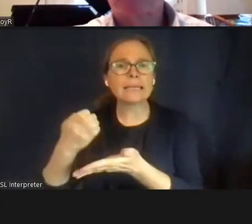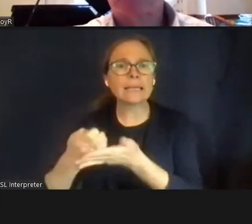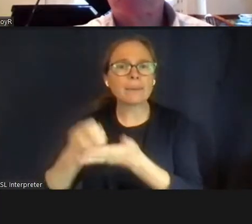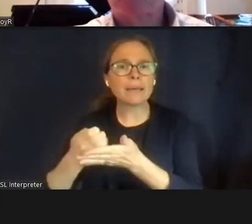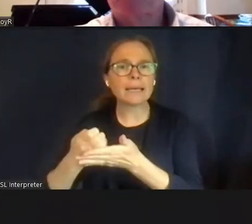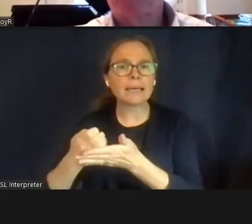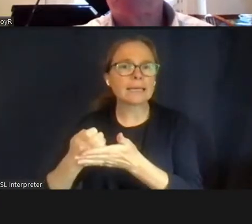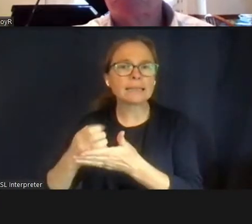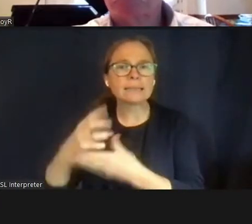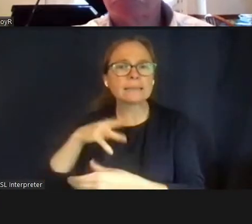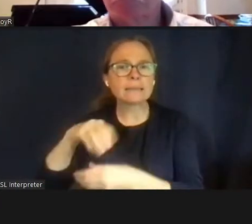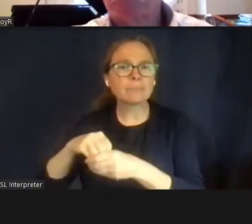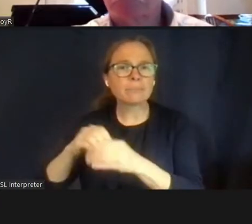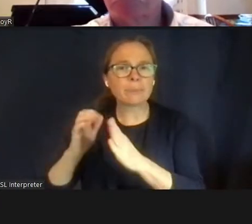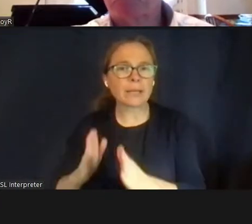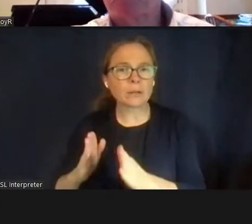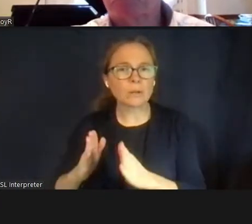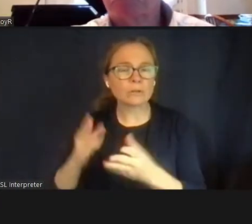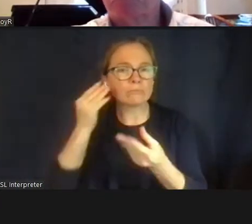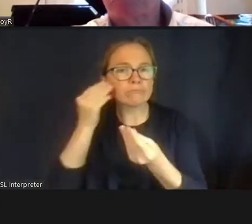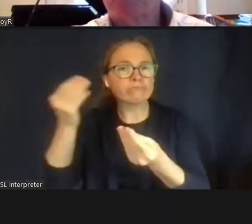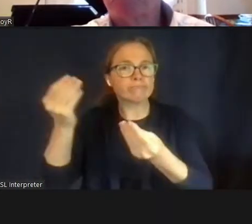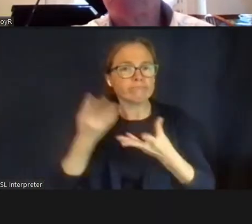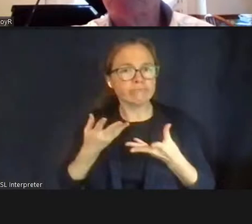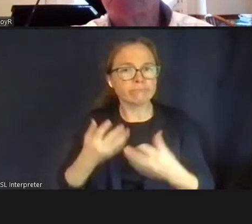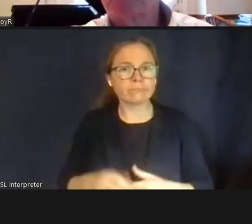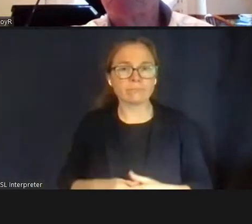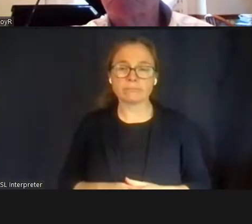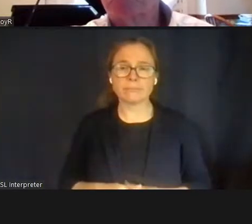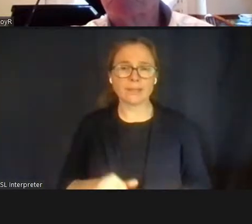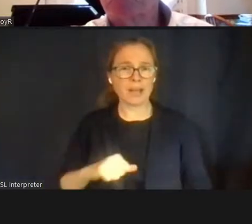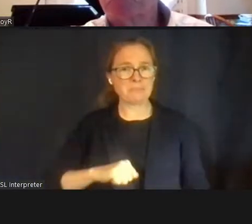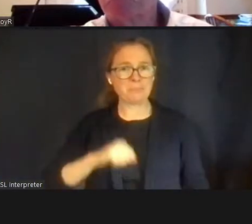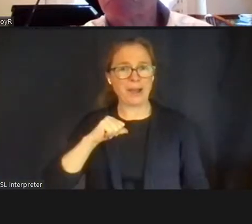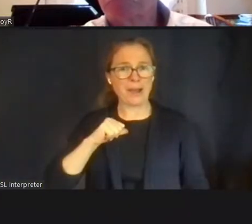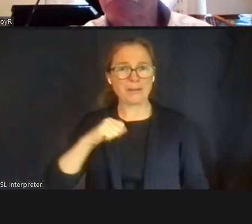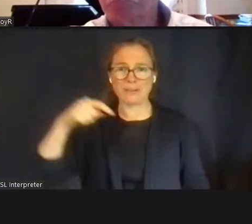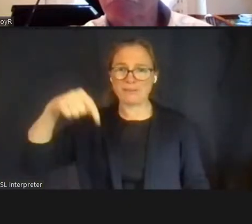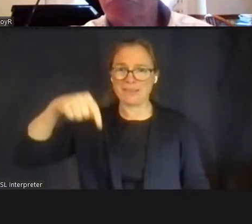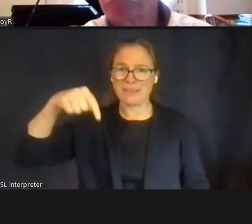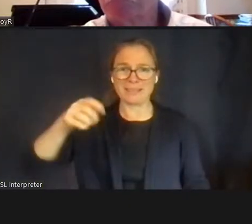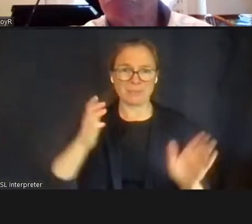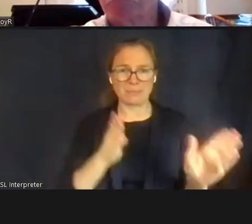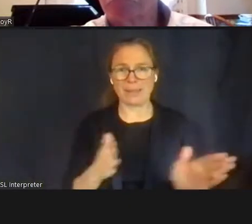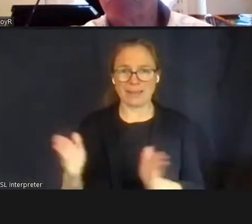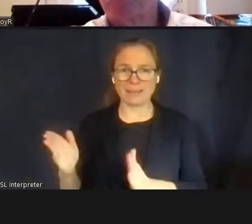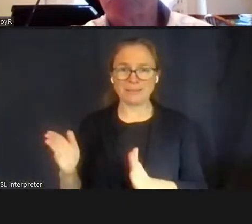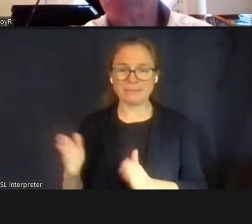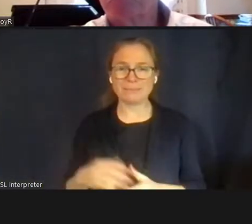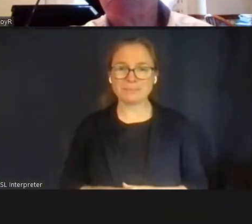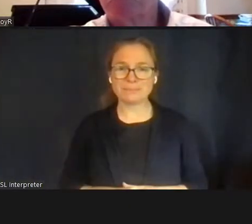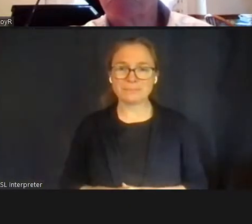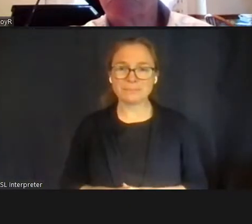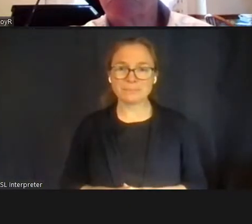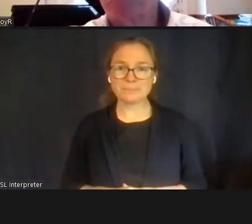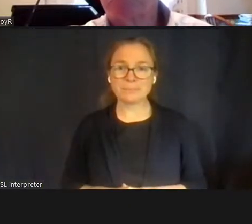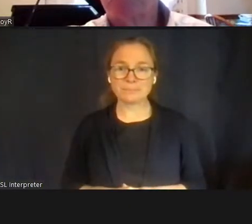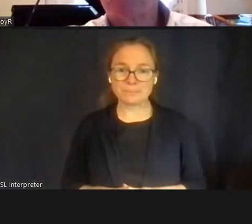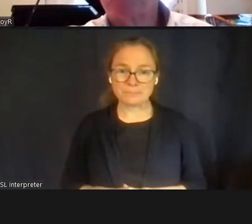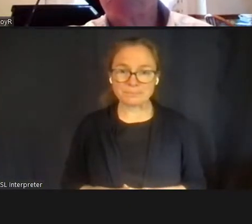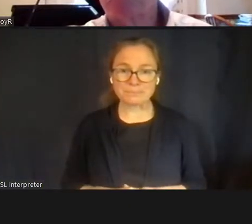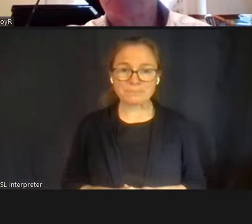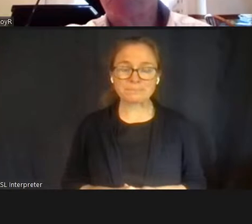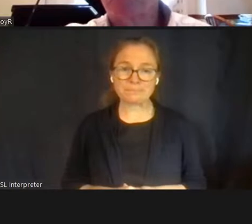proud of this framework that we've put together and that the